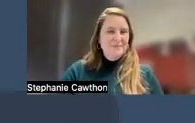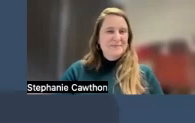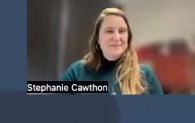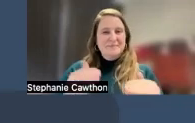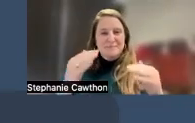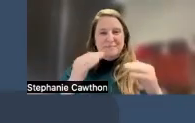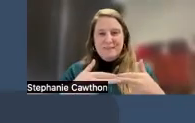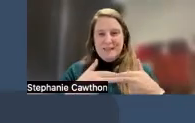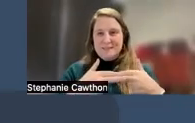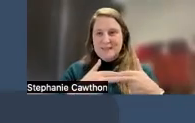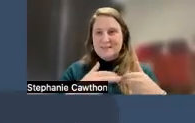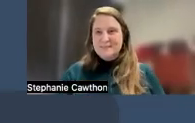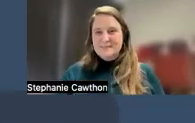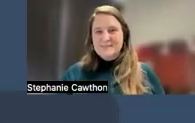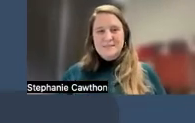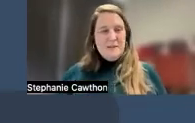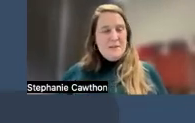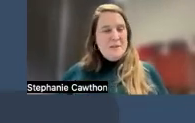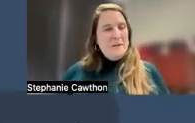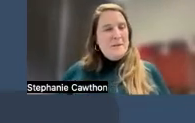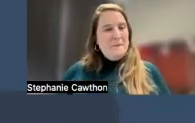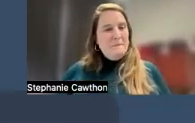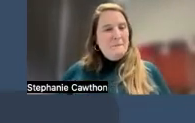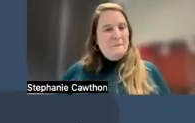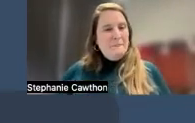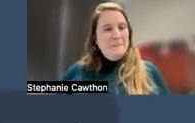you all there. All right, next slide.